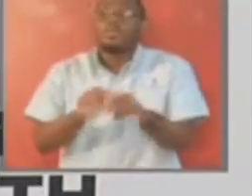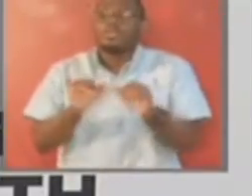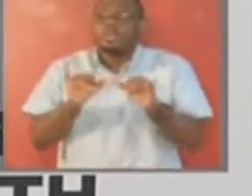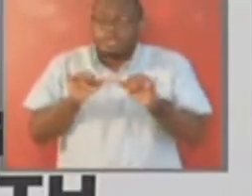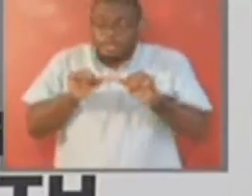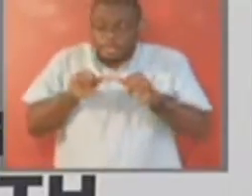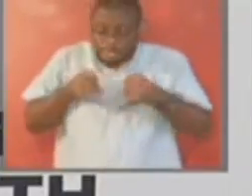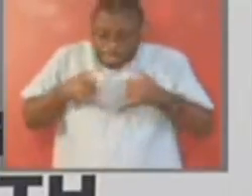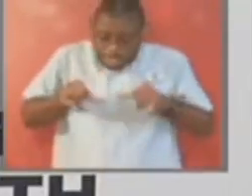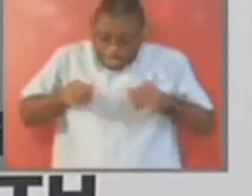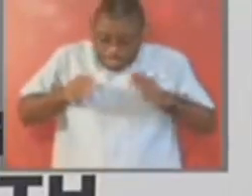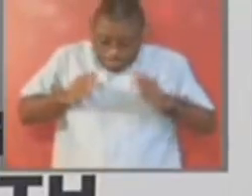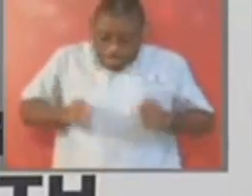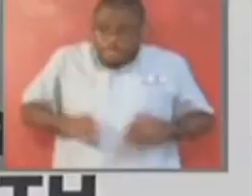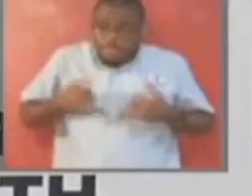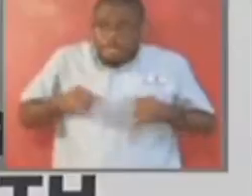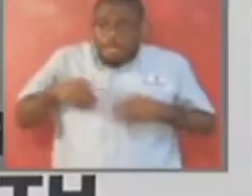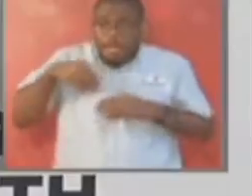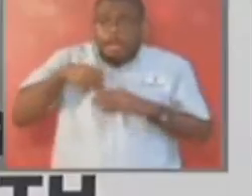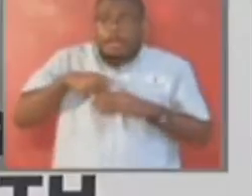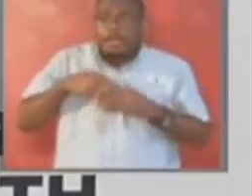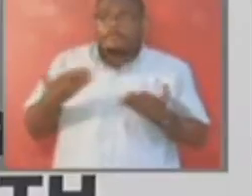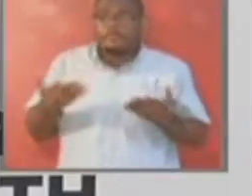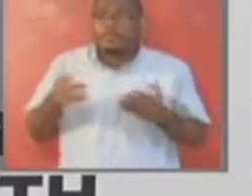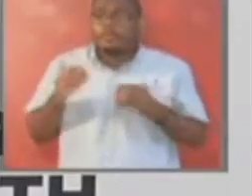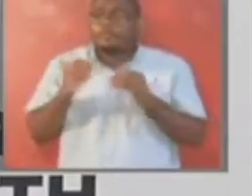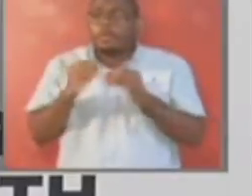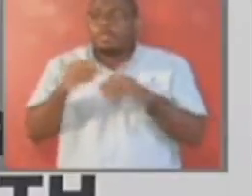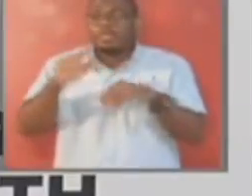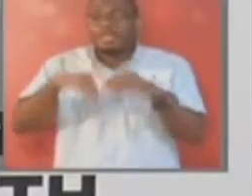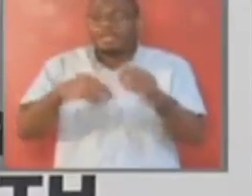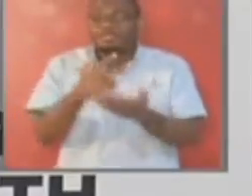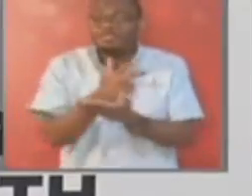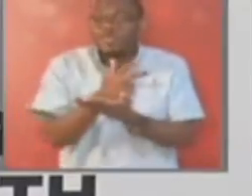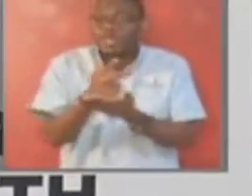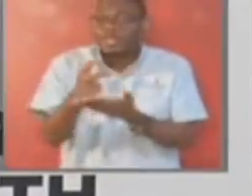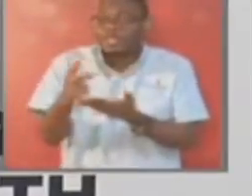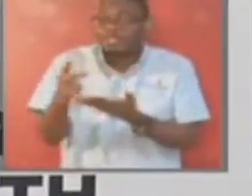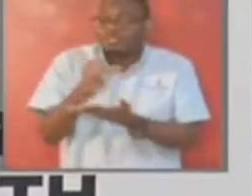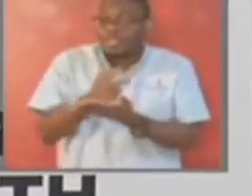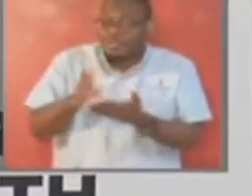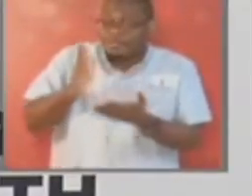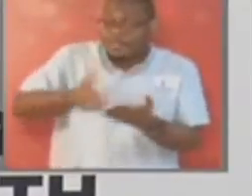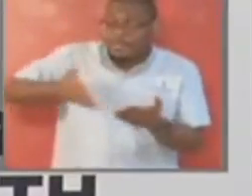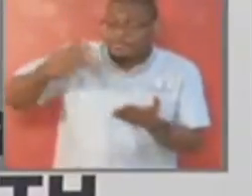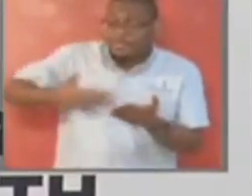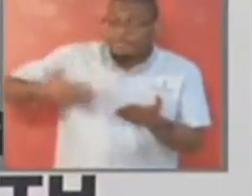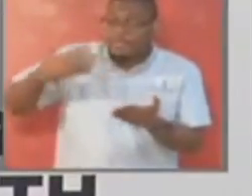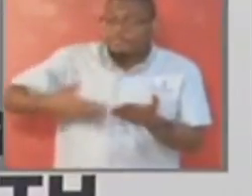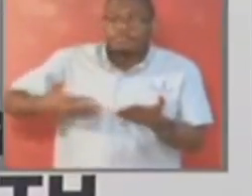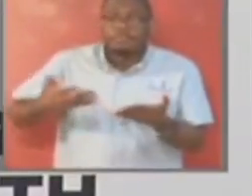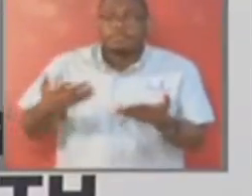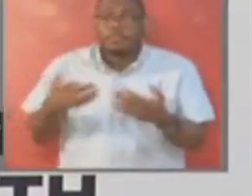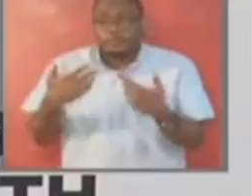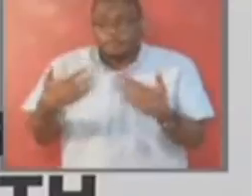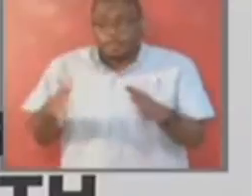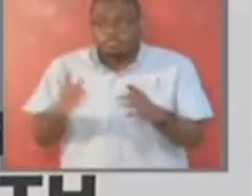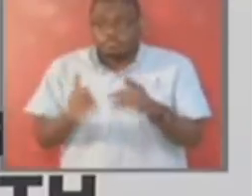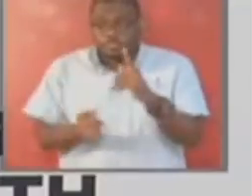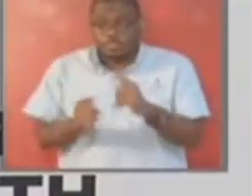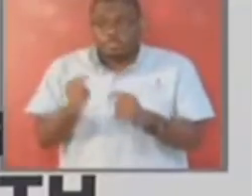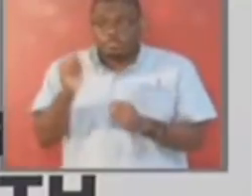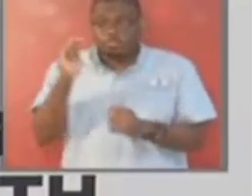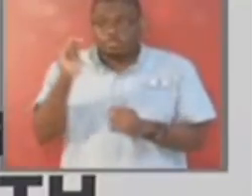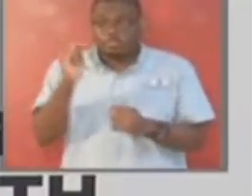I believe, more than 3 weeks in duration. We have seen it in Trinidad. We have seen a number of people that have presented, so much